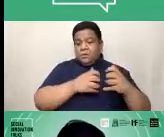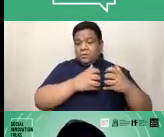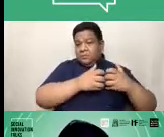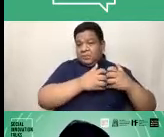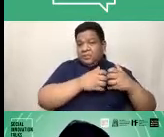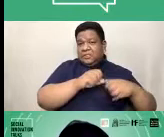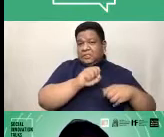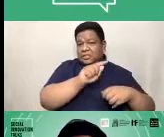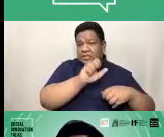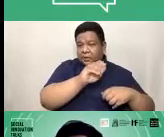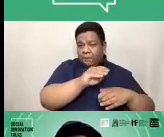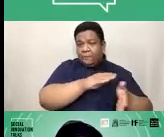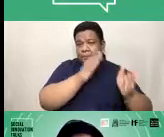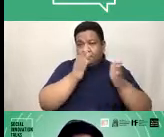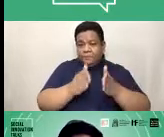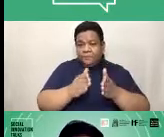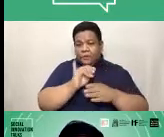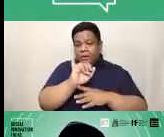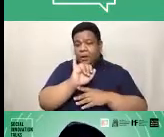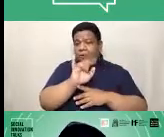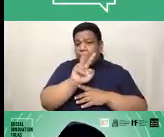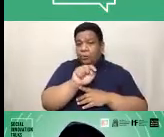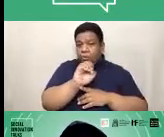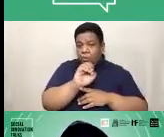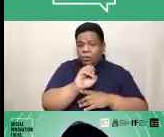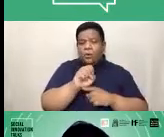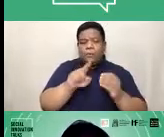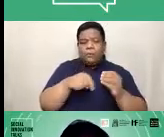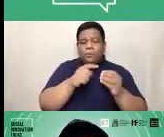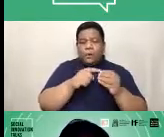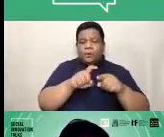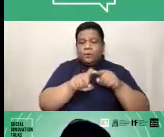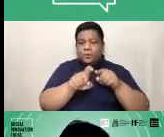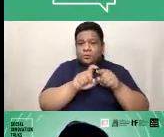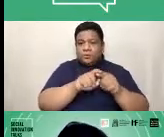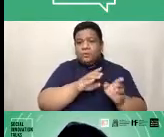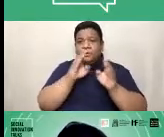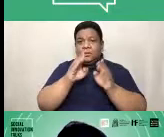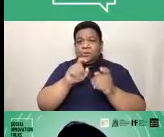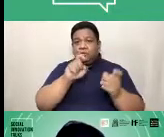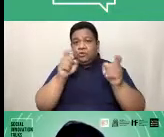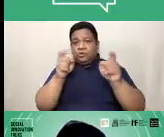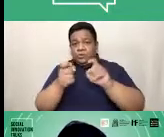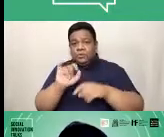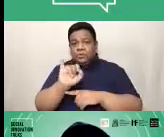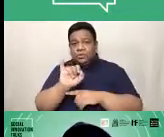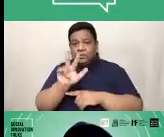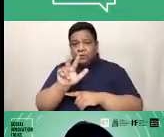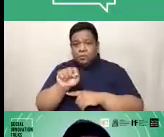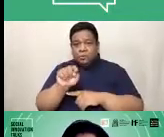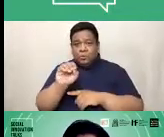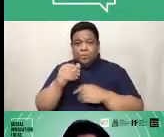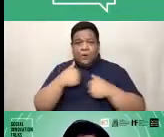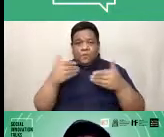mass production, assembly line, as well as electricity. And then the industry was changed again with the introduction